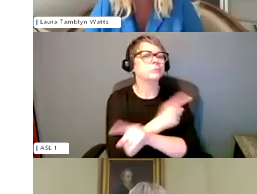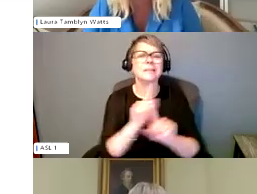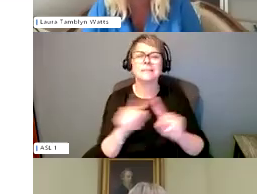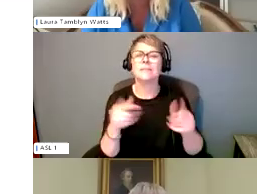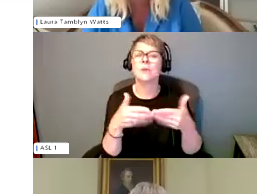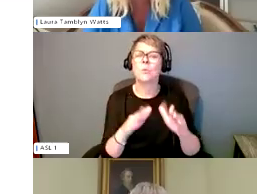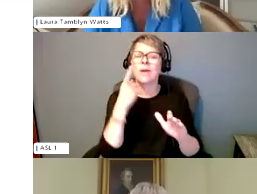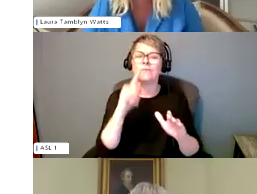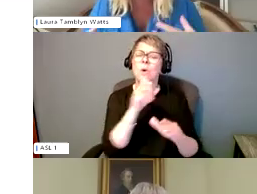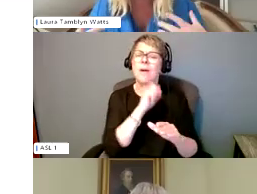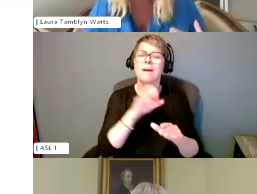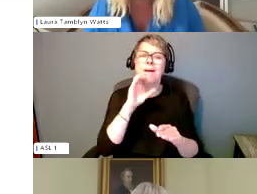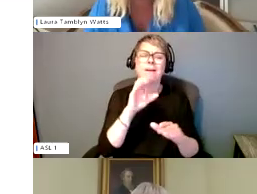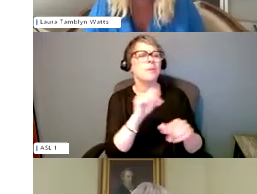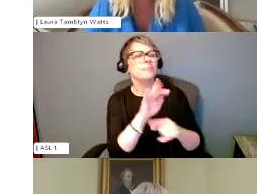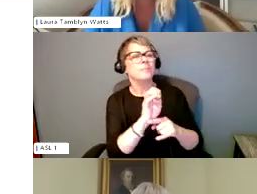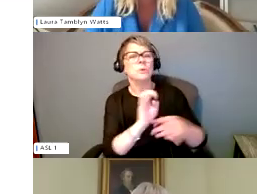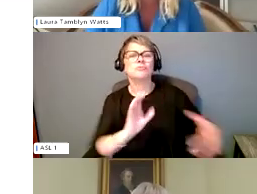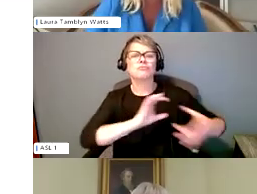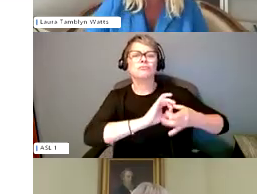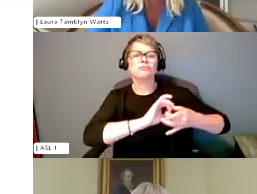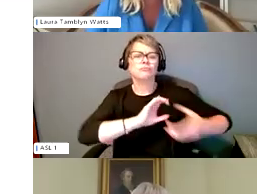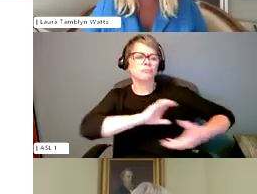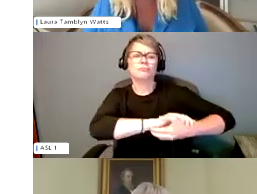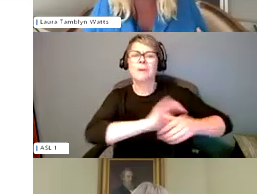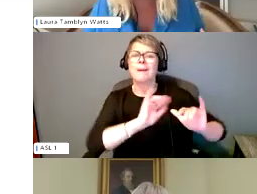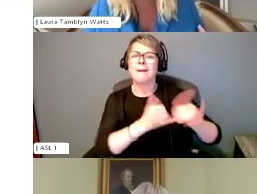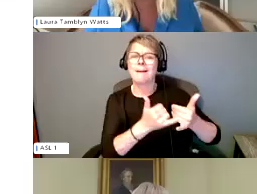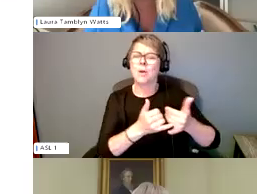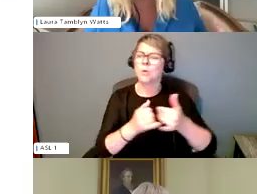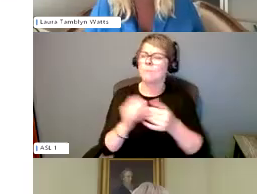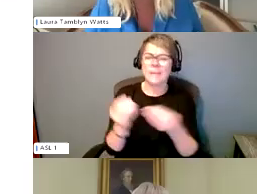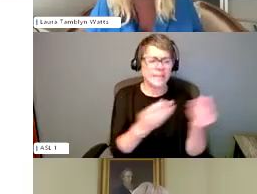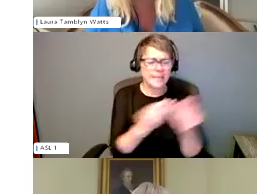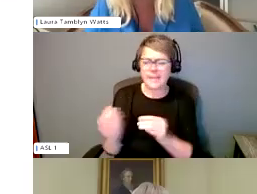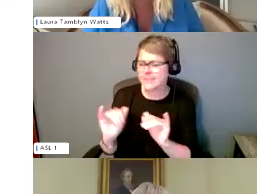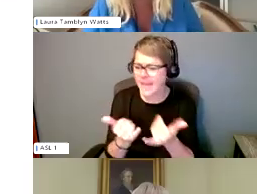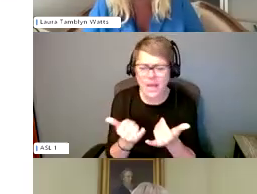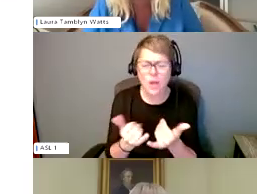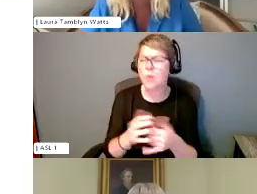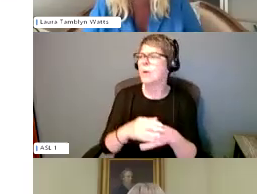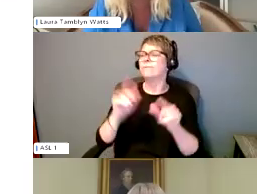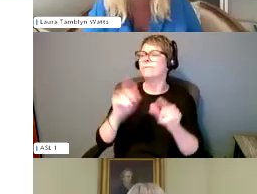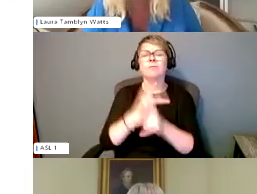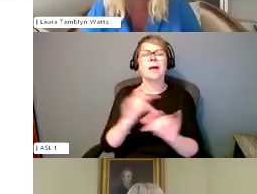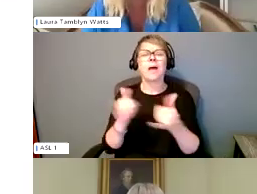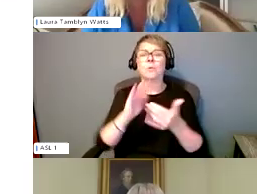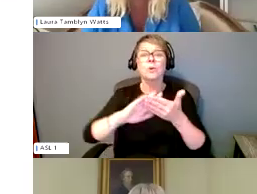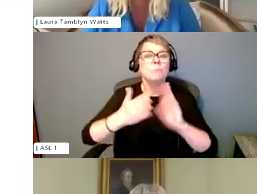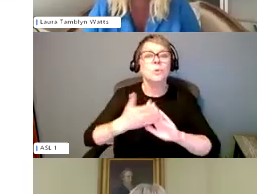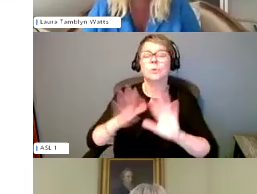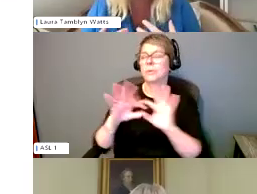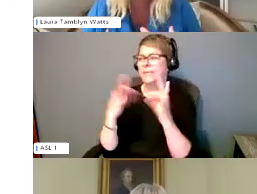abuse reconciliation, thinking about different ways of mediation, trying to find ways for communities and families and circles of